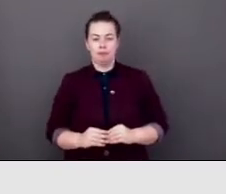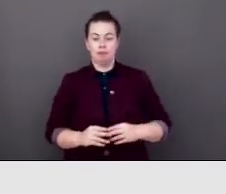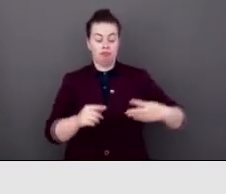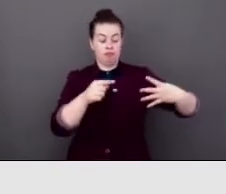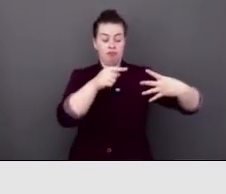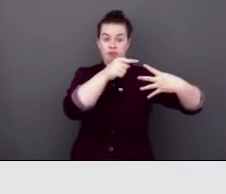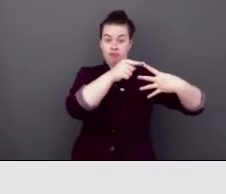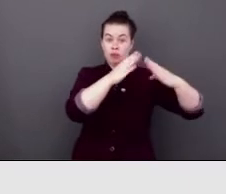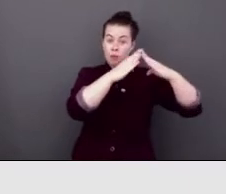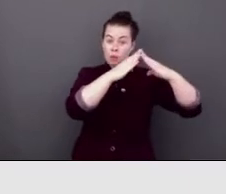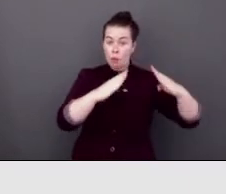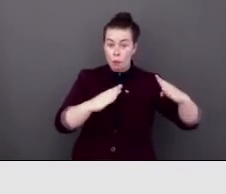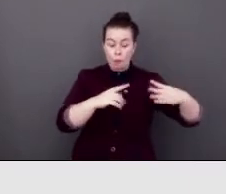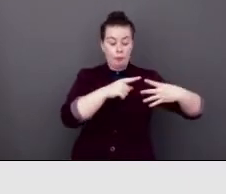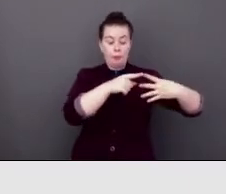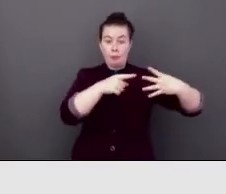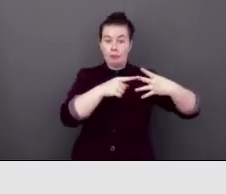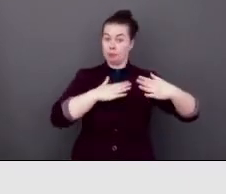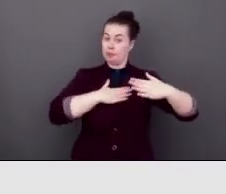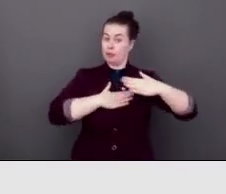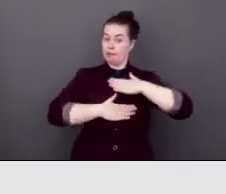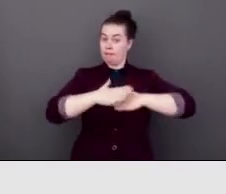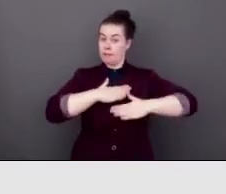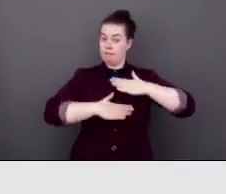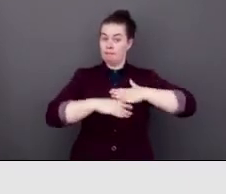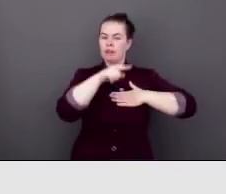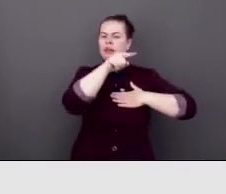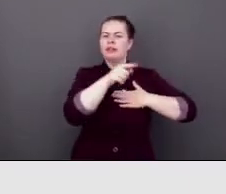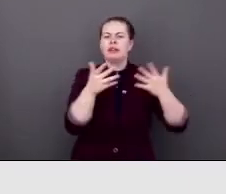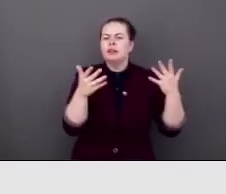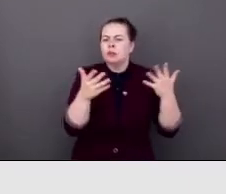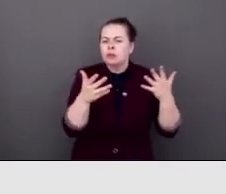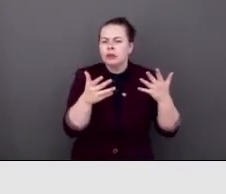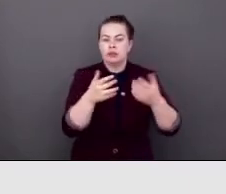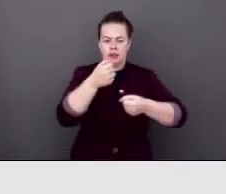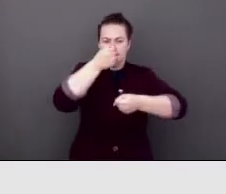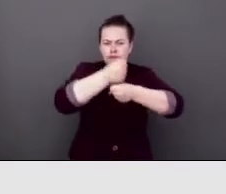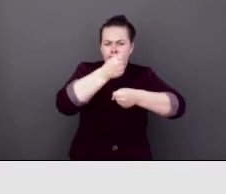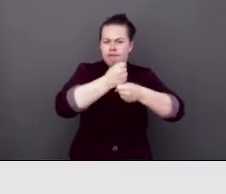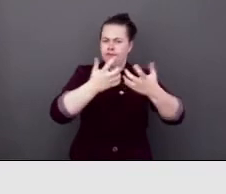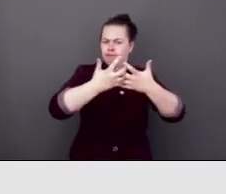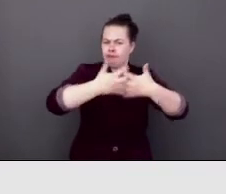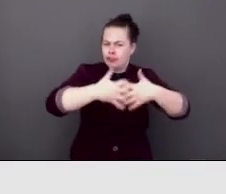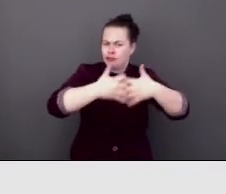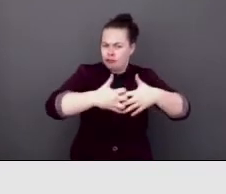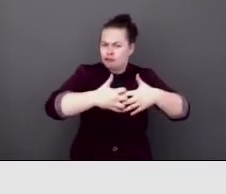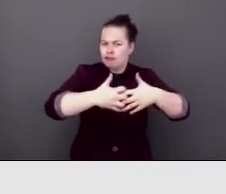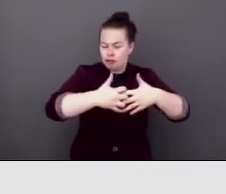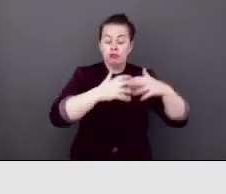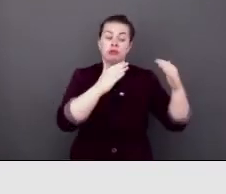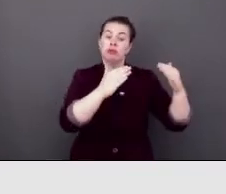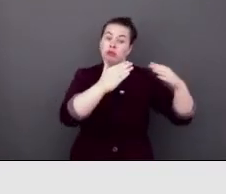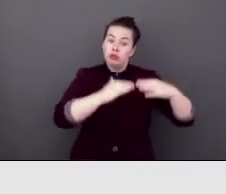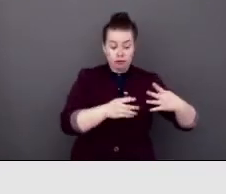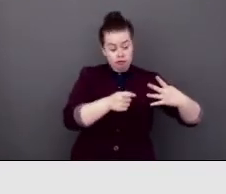the first 2, the home parameter and the behavior parameter, are concerning the functional requirements, while the market and the